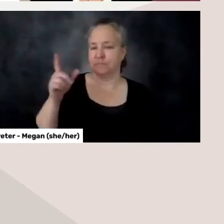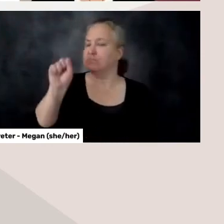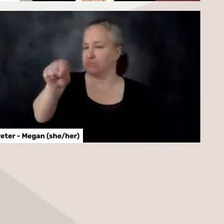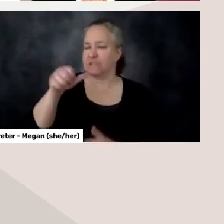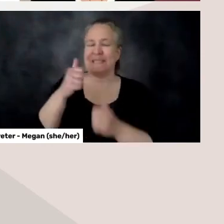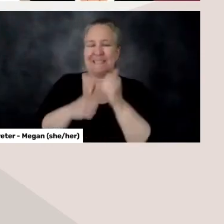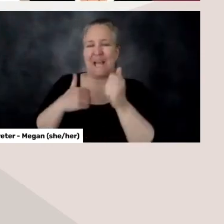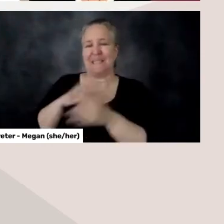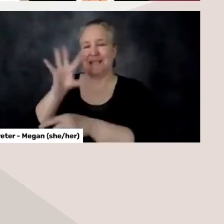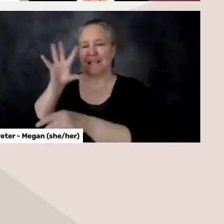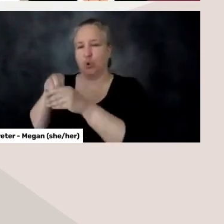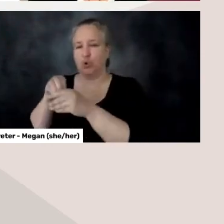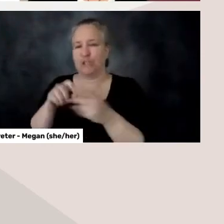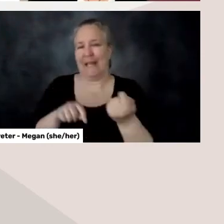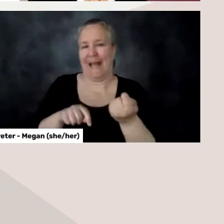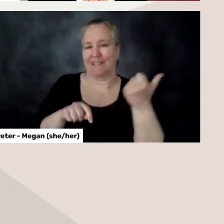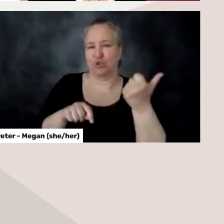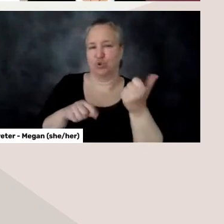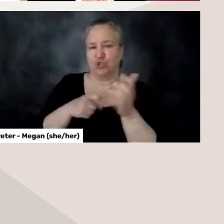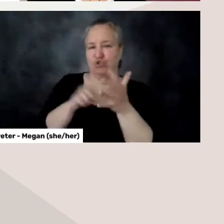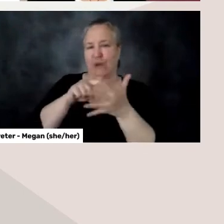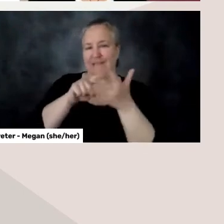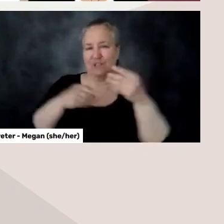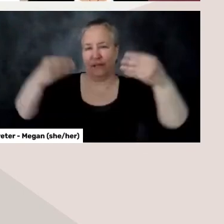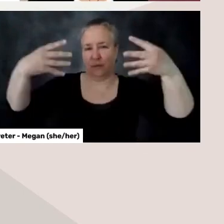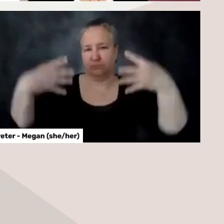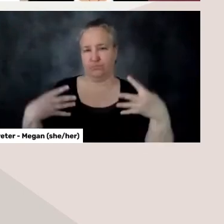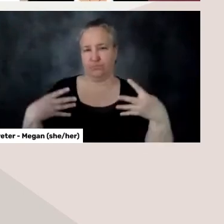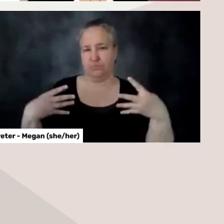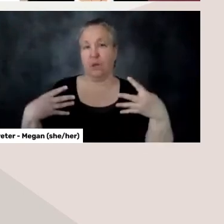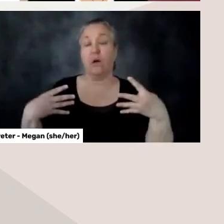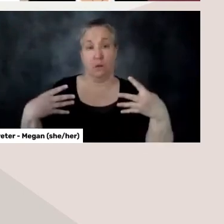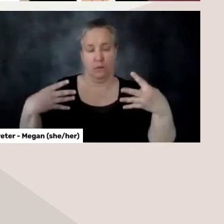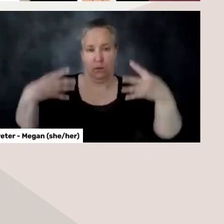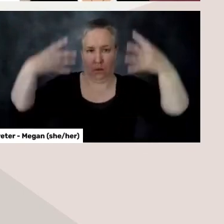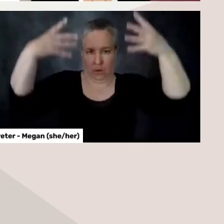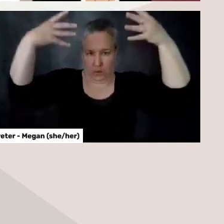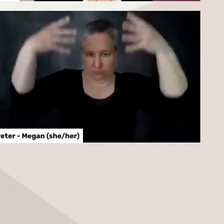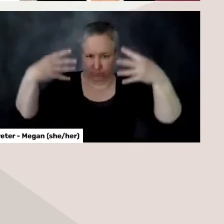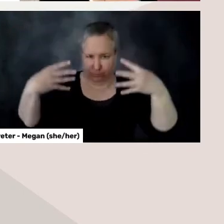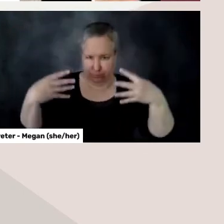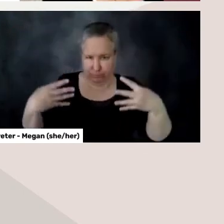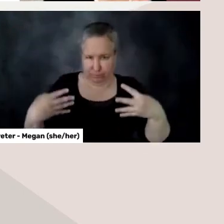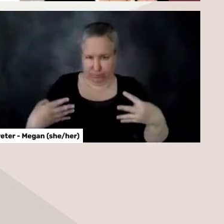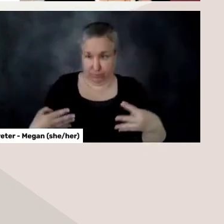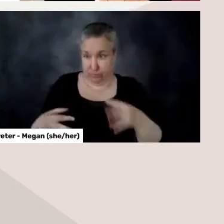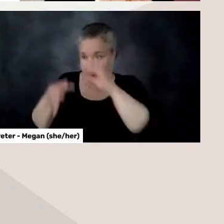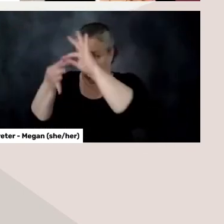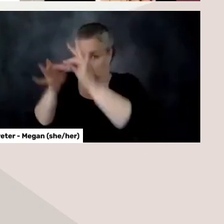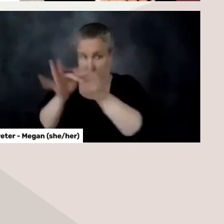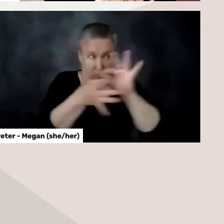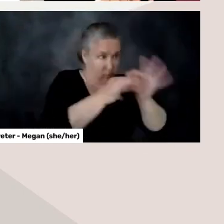and exclusion criteria, and they are extensive and difficult to interpret.